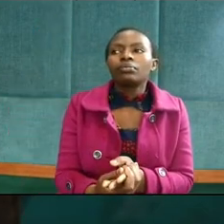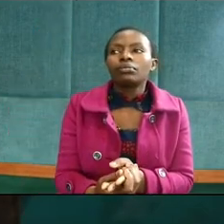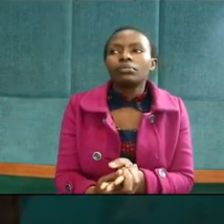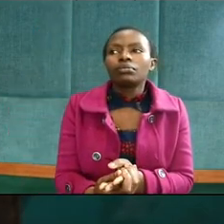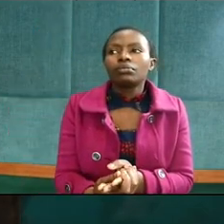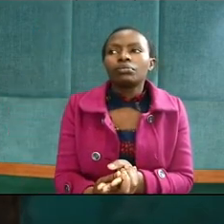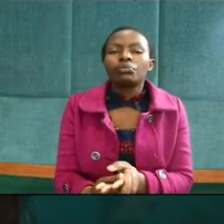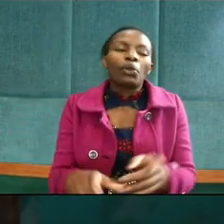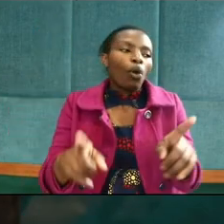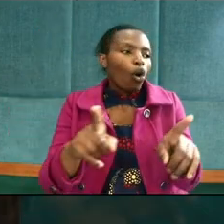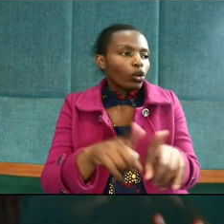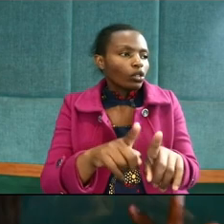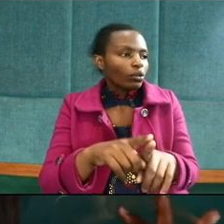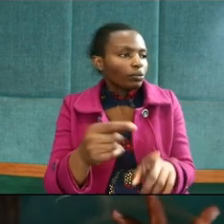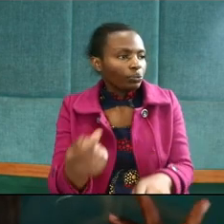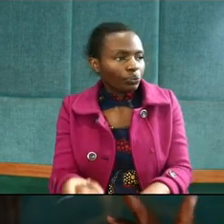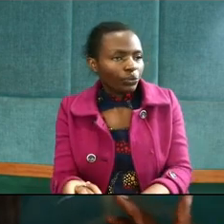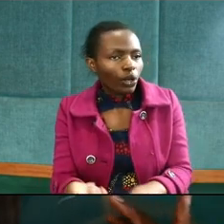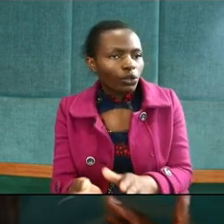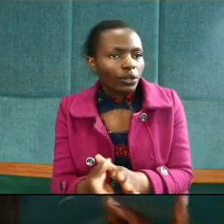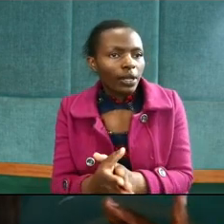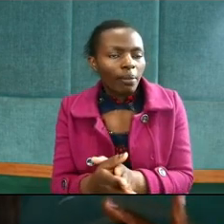For today,